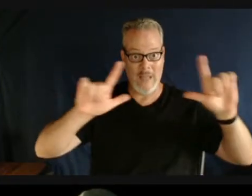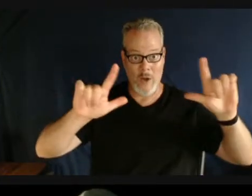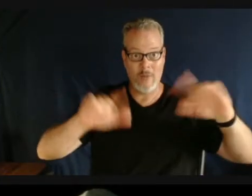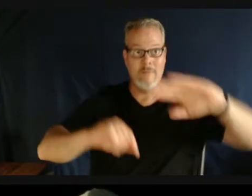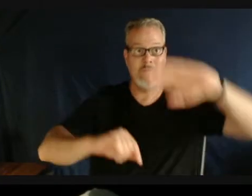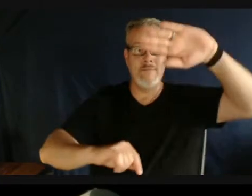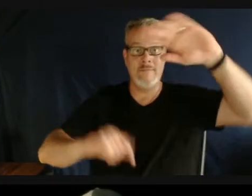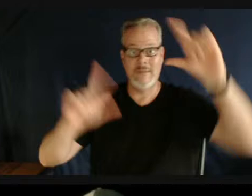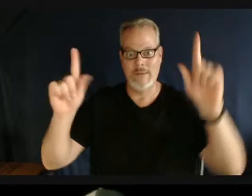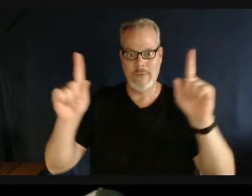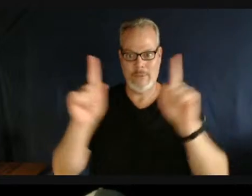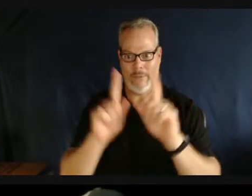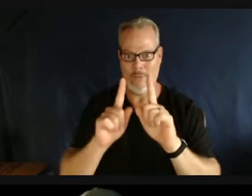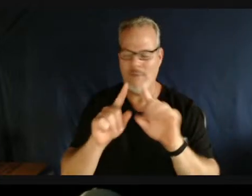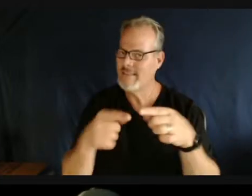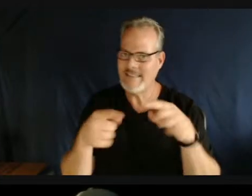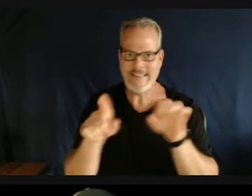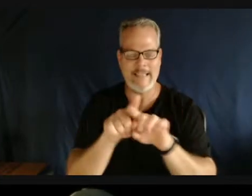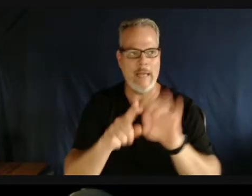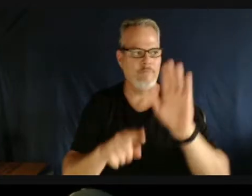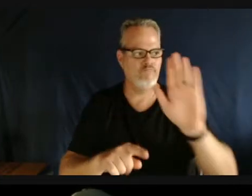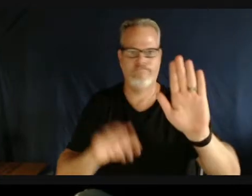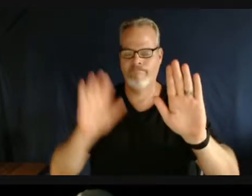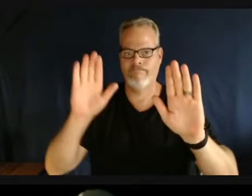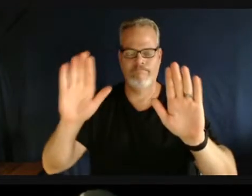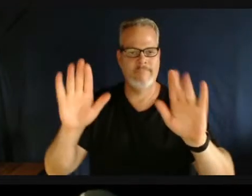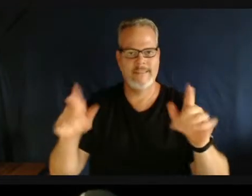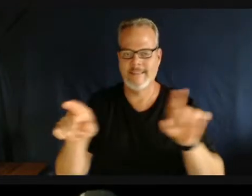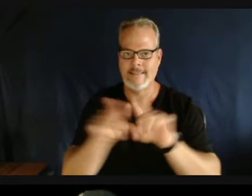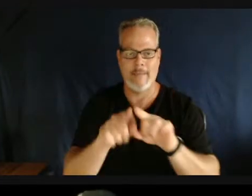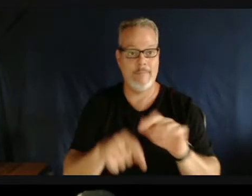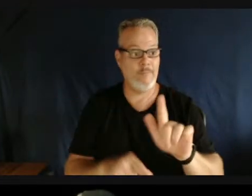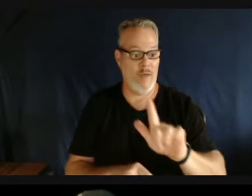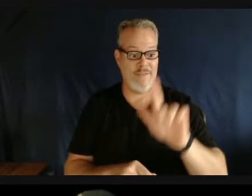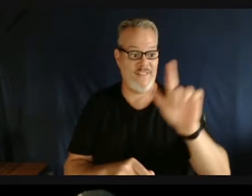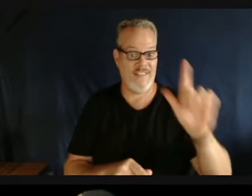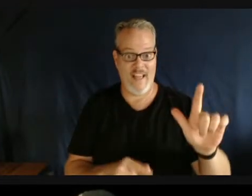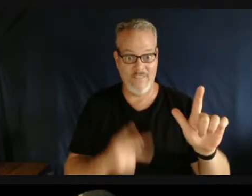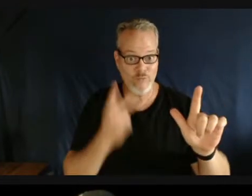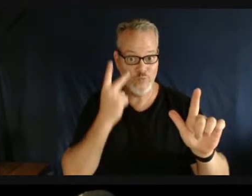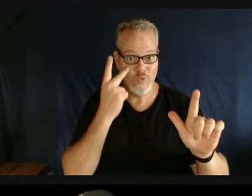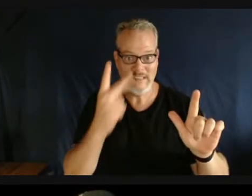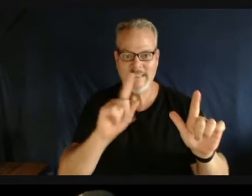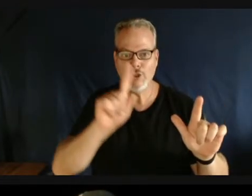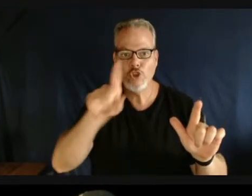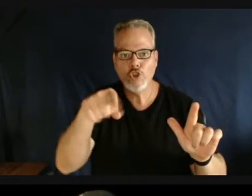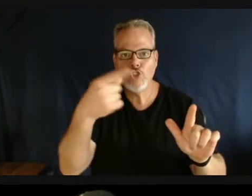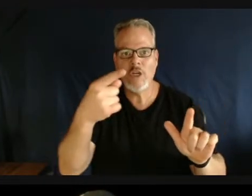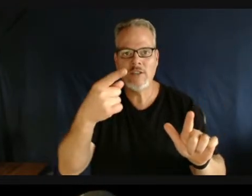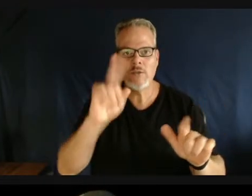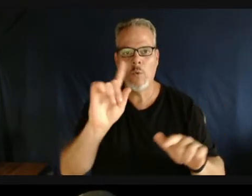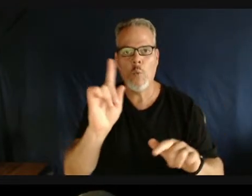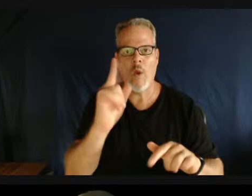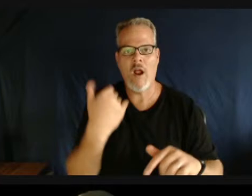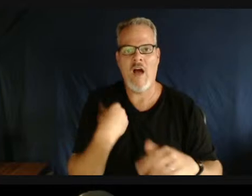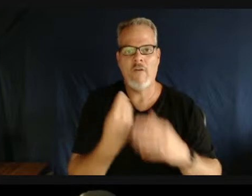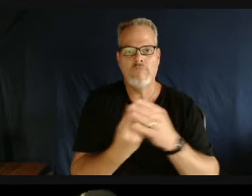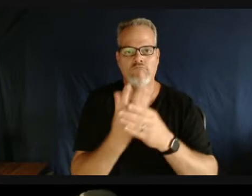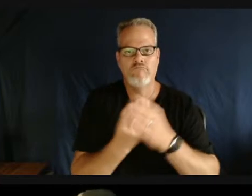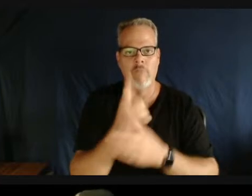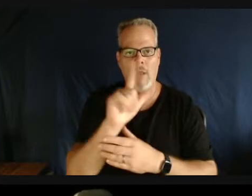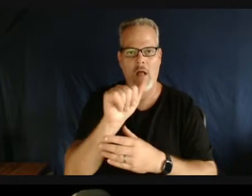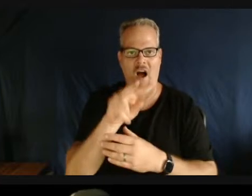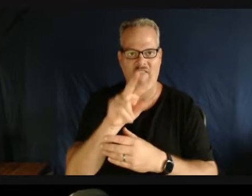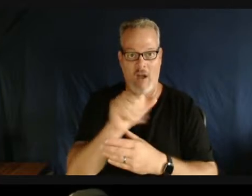same graphs on the left and the same graphs on the right. On the left, I'm looking at just the episodes of where lava is coming out, and on the right, I'm looking at the pauses as